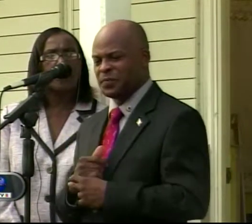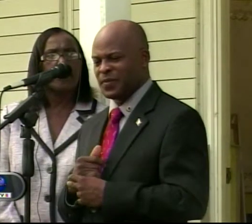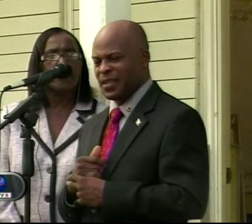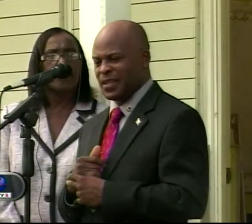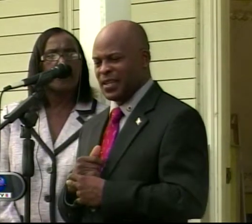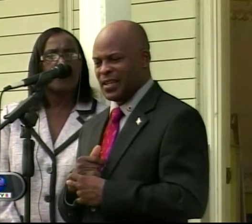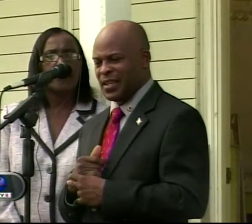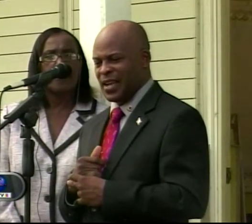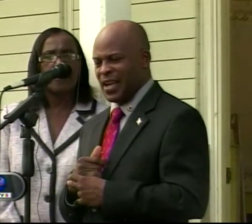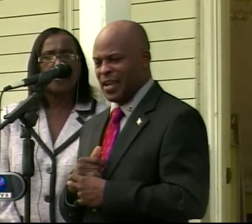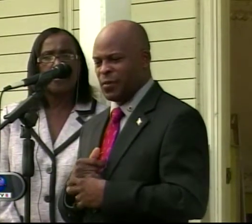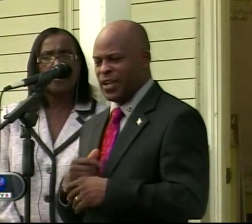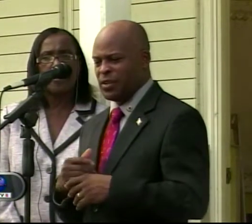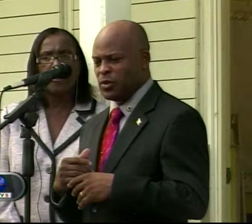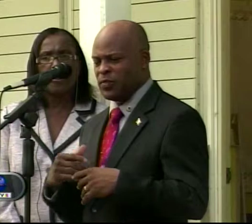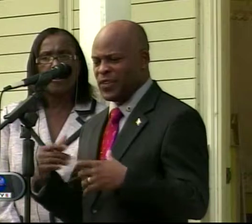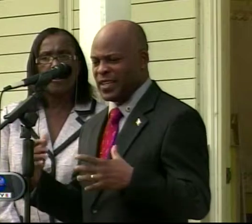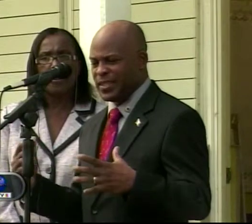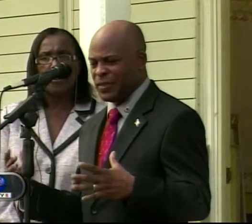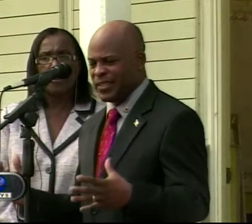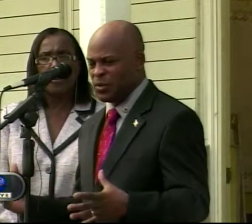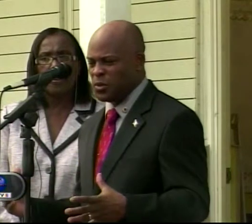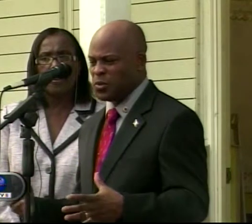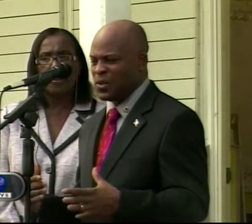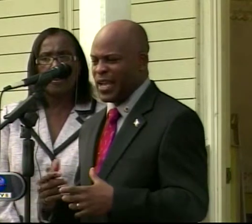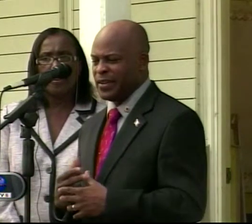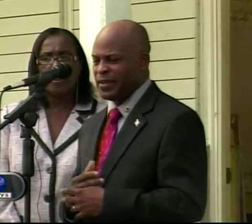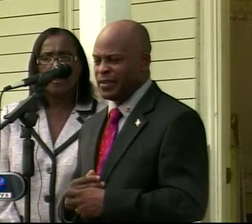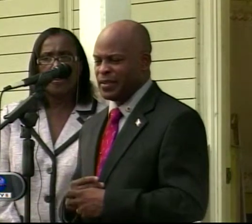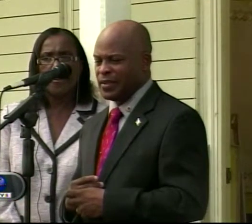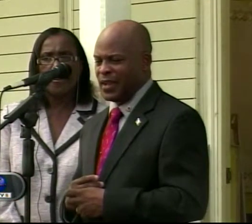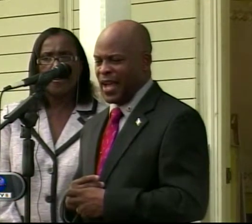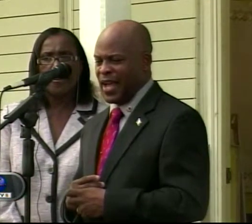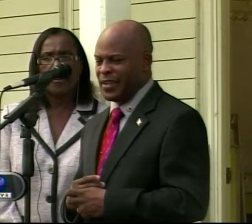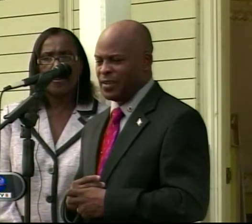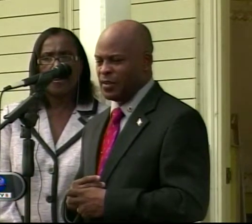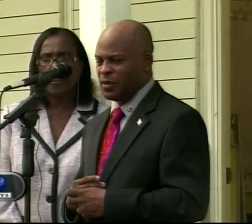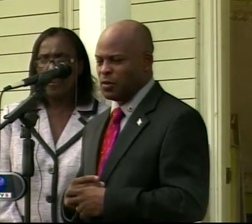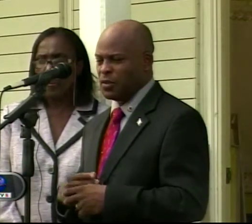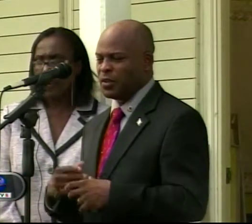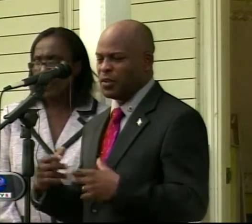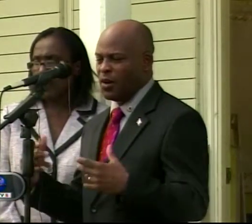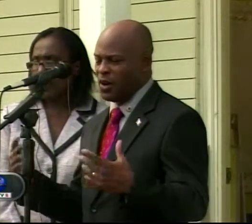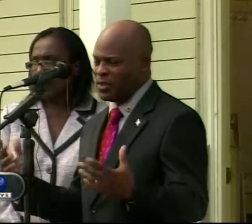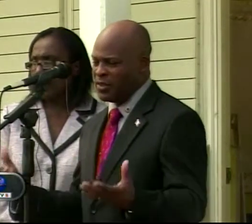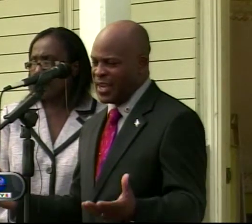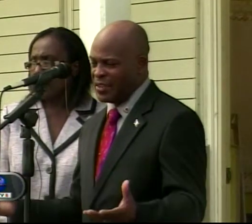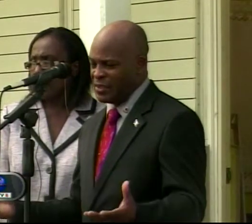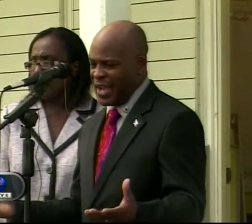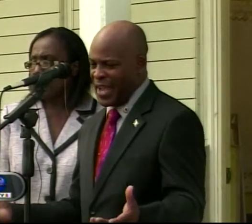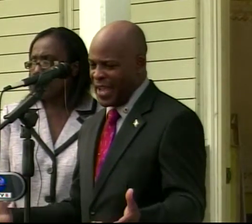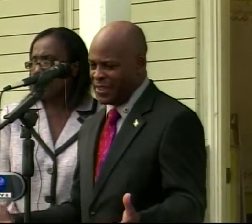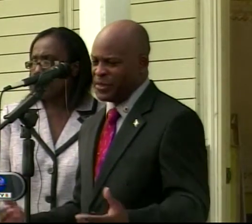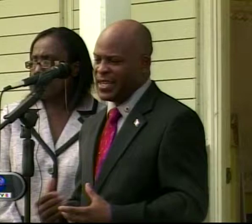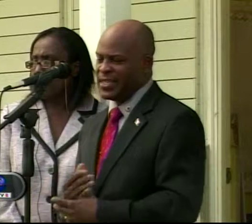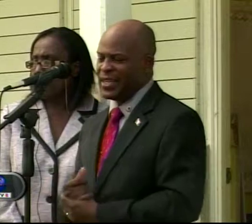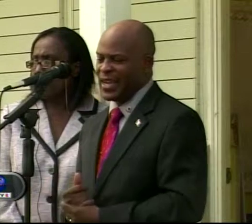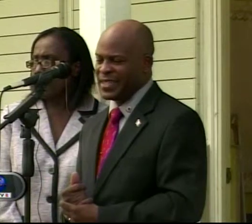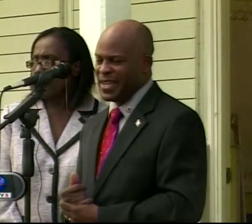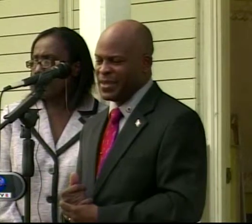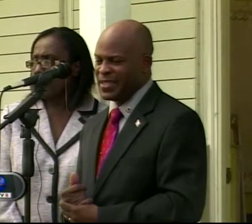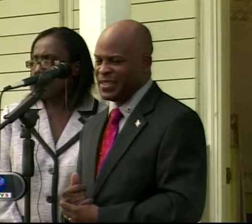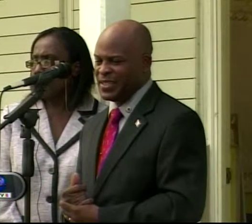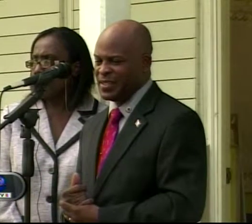now, and when you are finished with school and all your